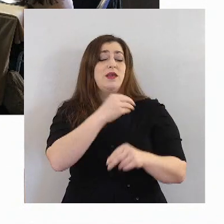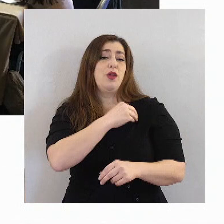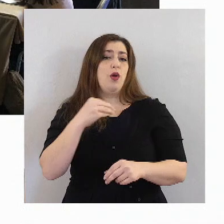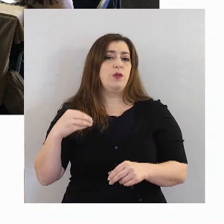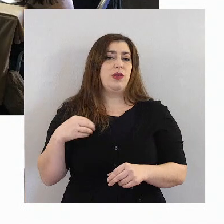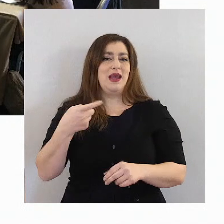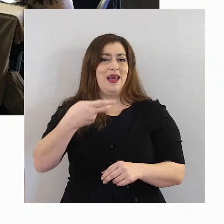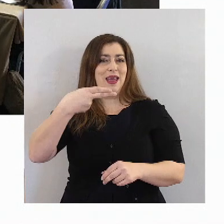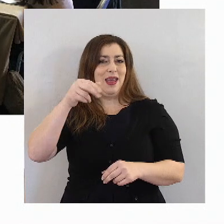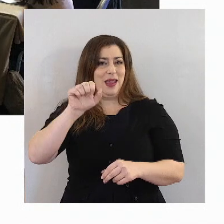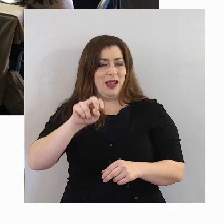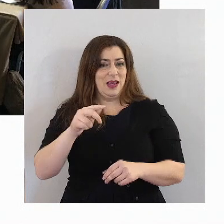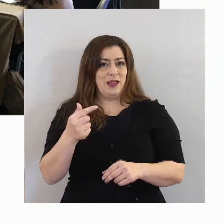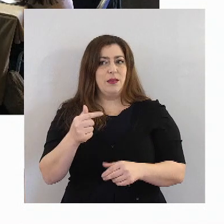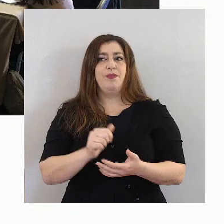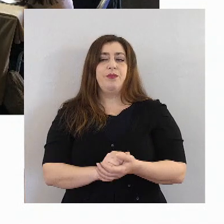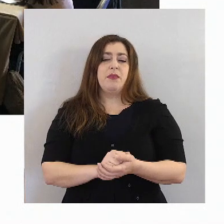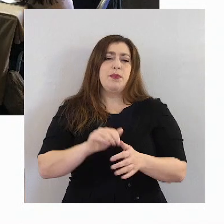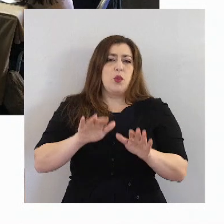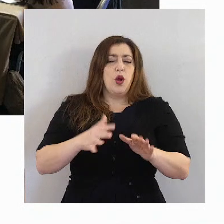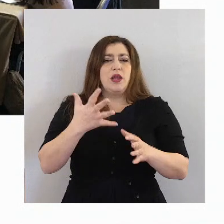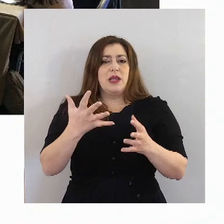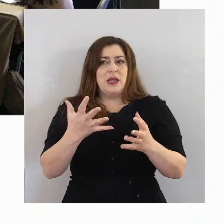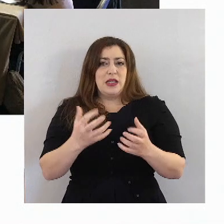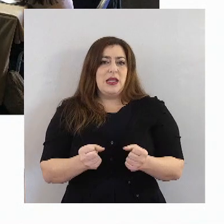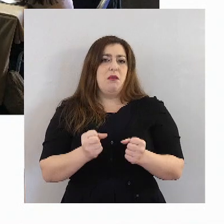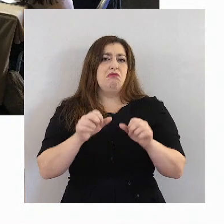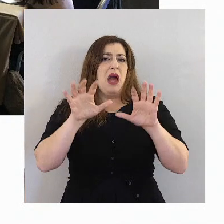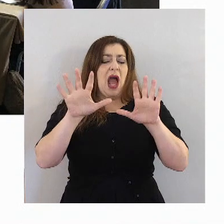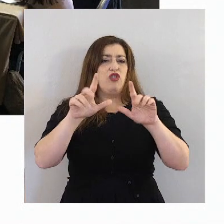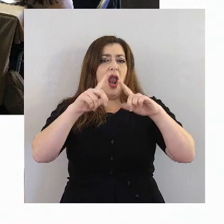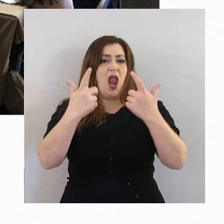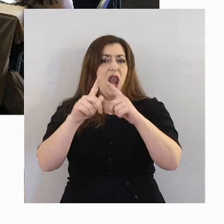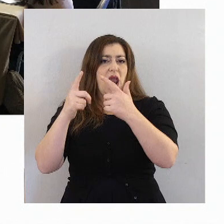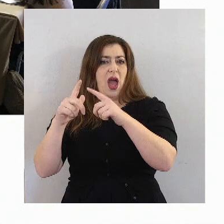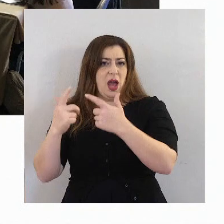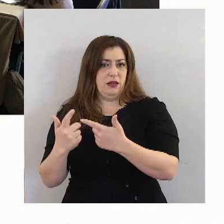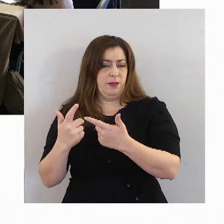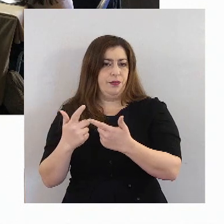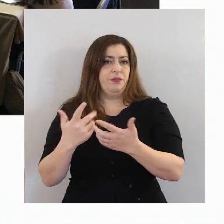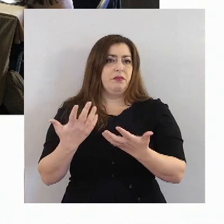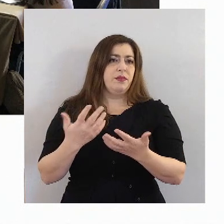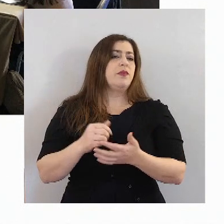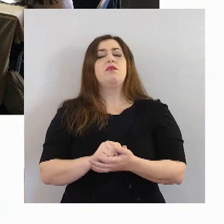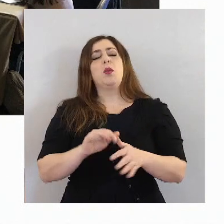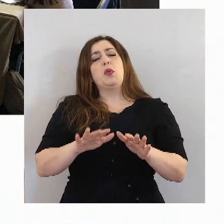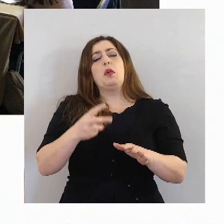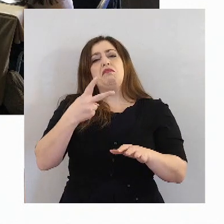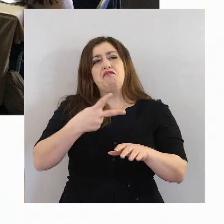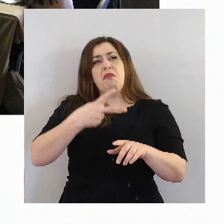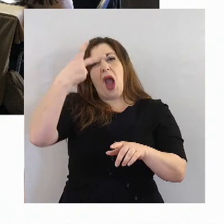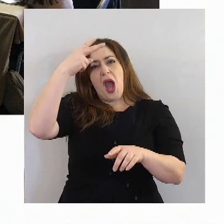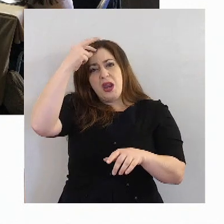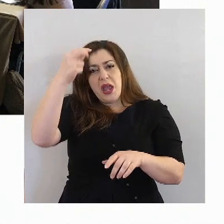Subsequently to this, around 10 partners meetings were held online every 2 to 3 months throughout